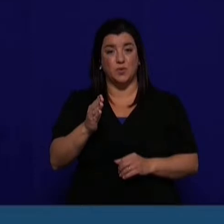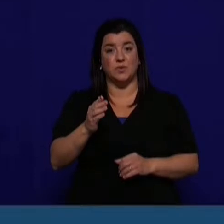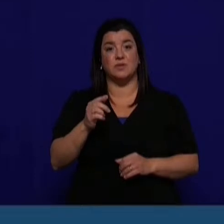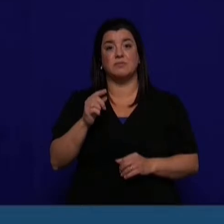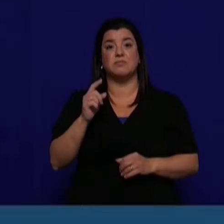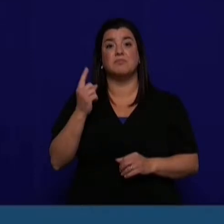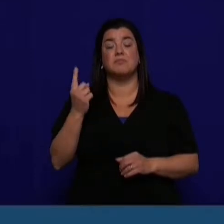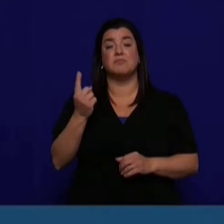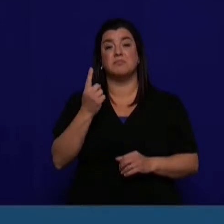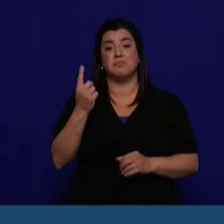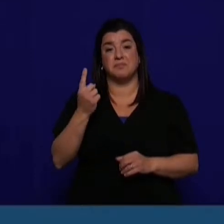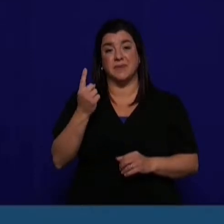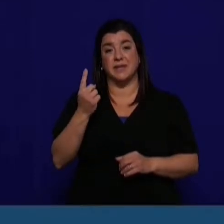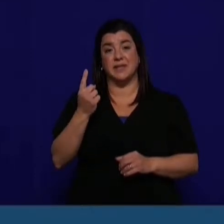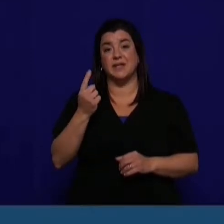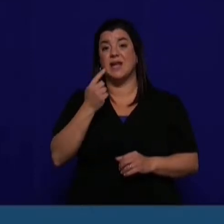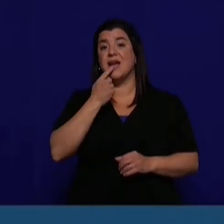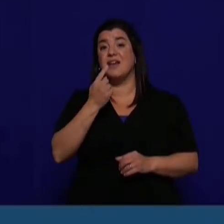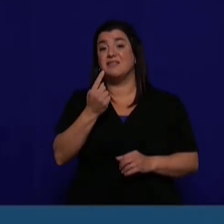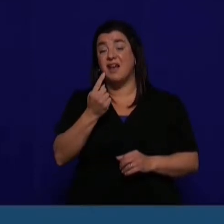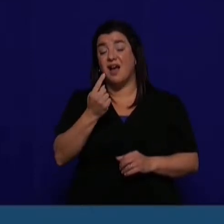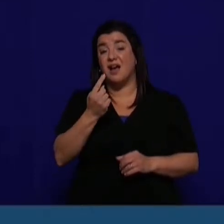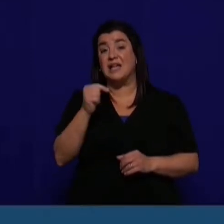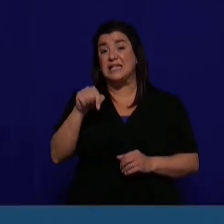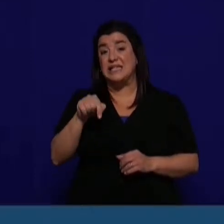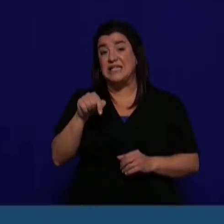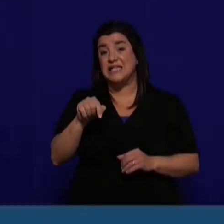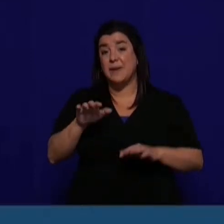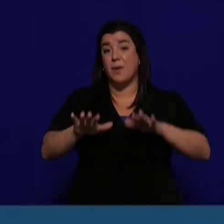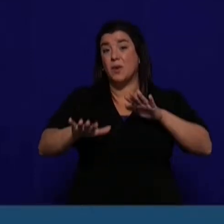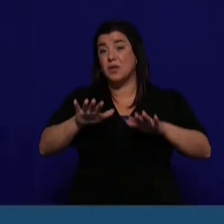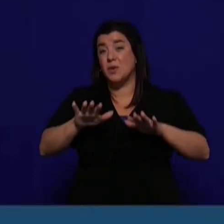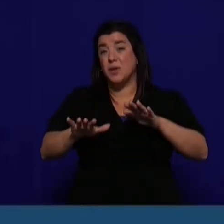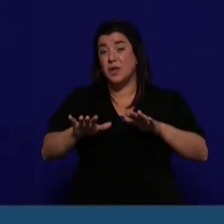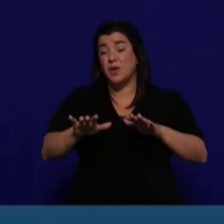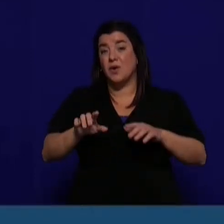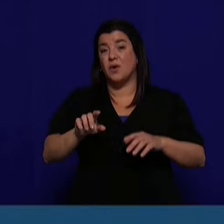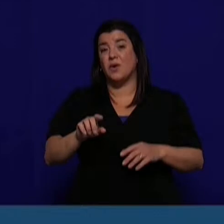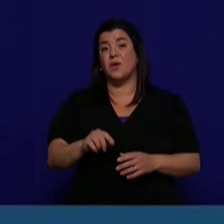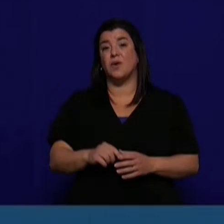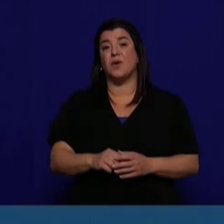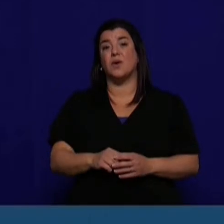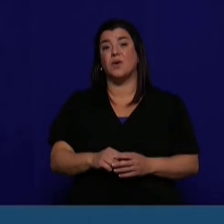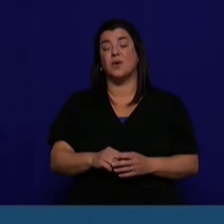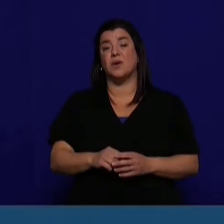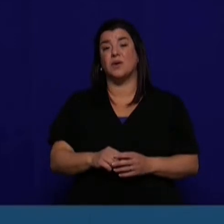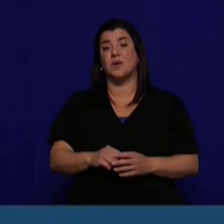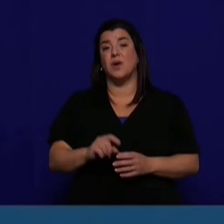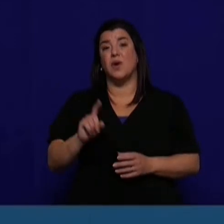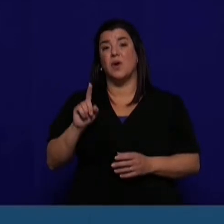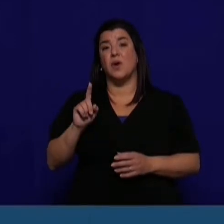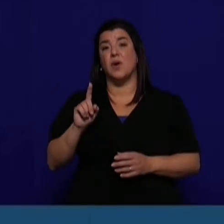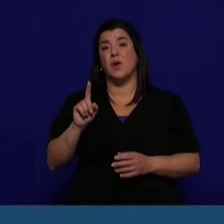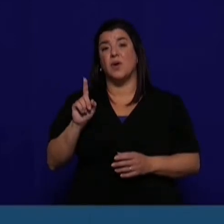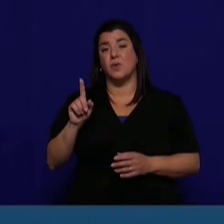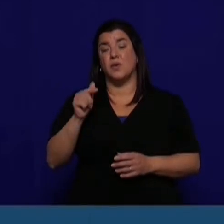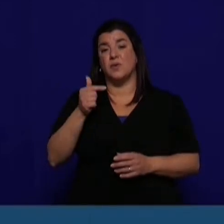ta' imwiet li kien qed ikollna issa niżel għal 70.9 għaliex niftakru li l-etajiet ikbar